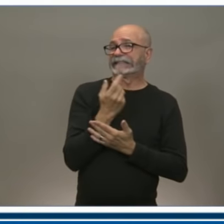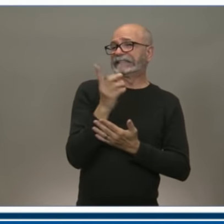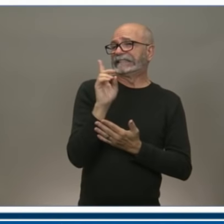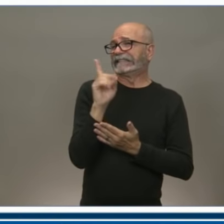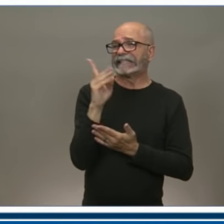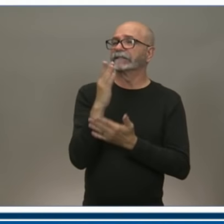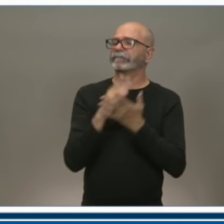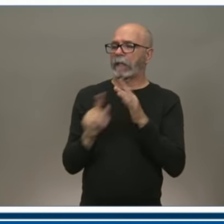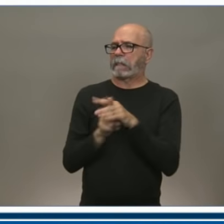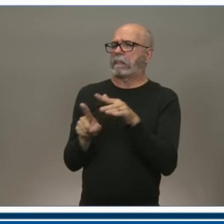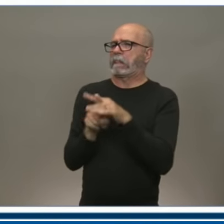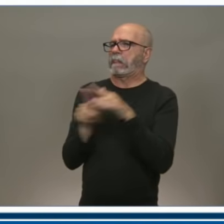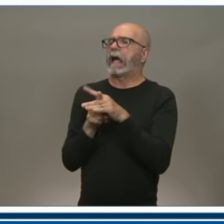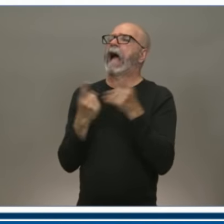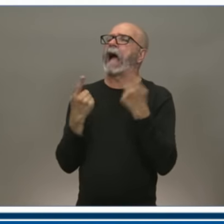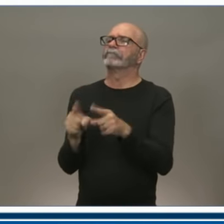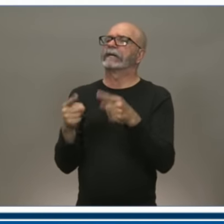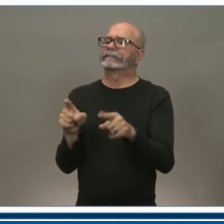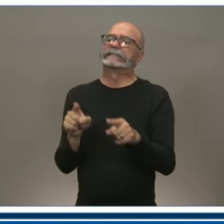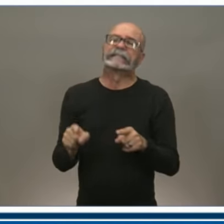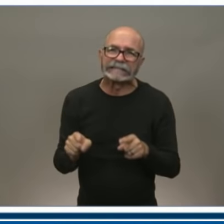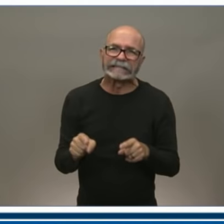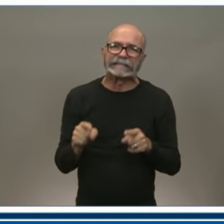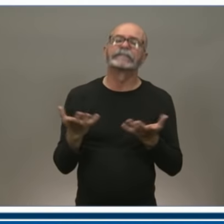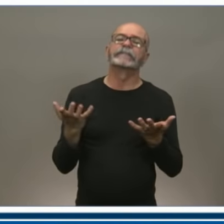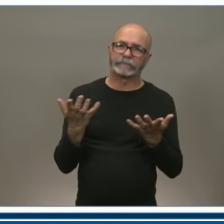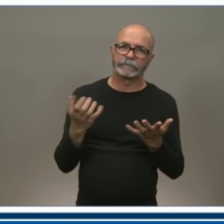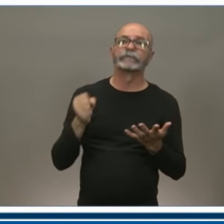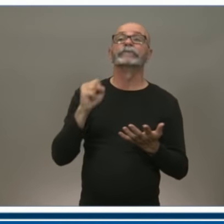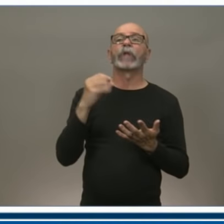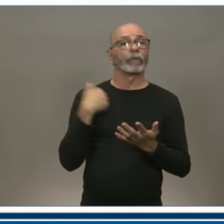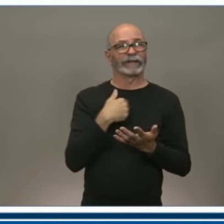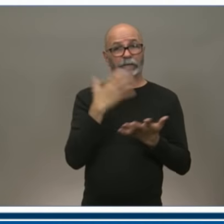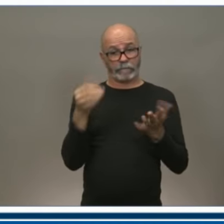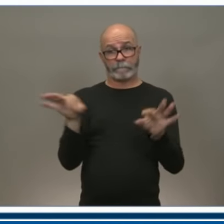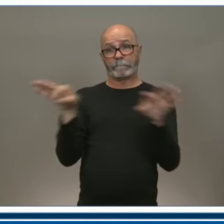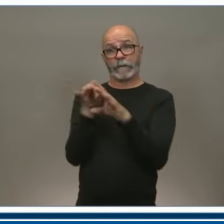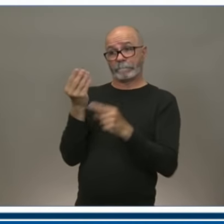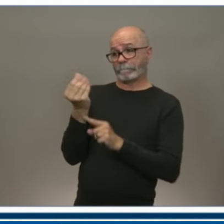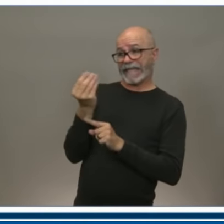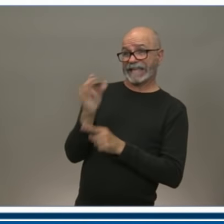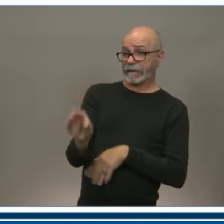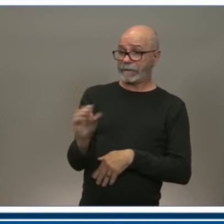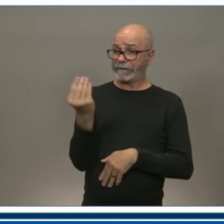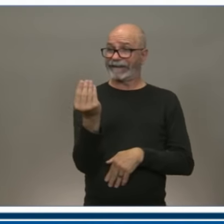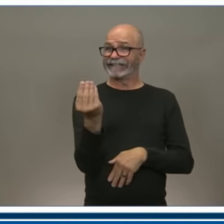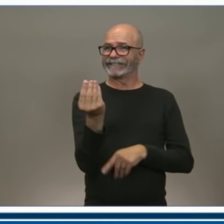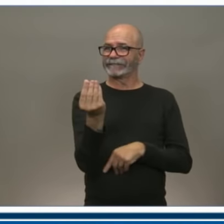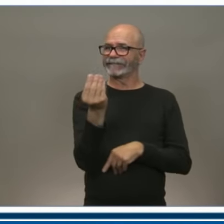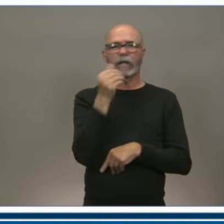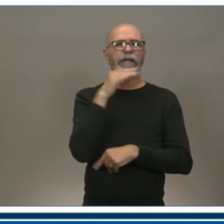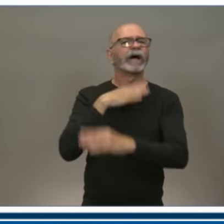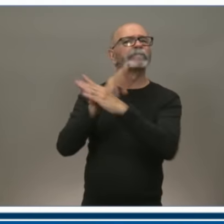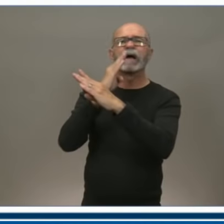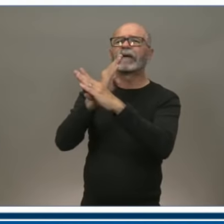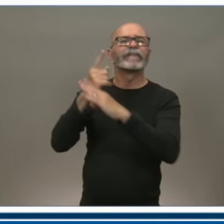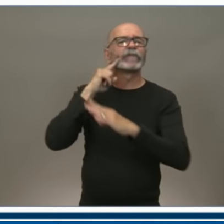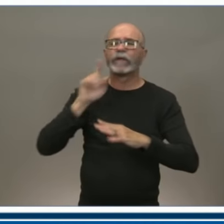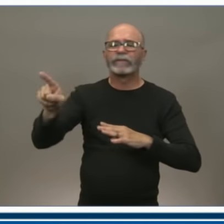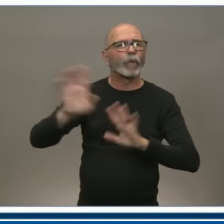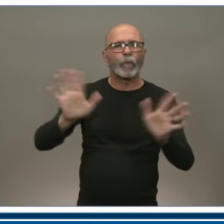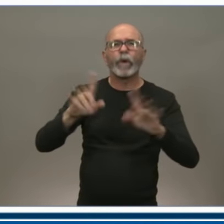weeks. So we wanted to make sure that finances weren't a barrier to getting people to come forward